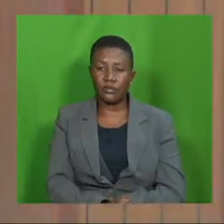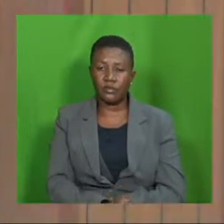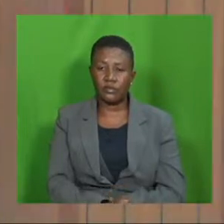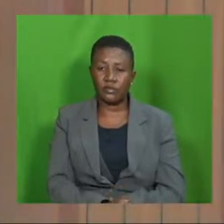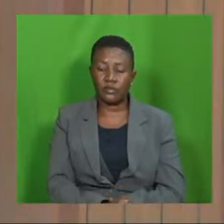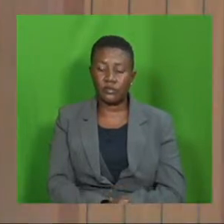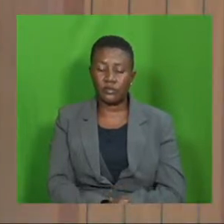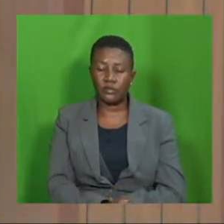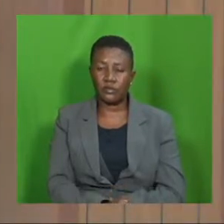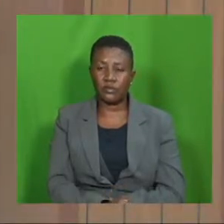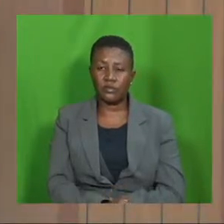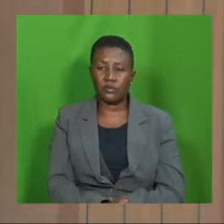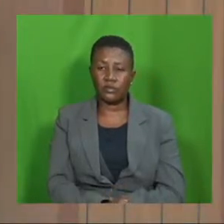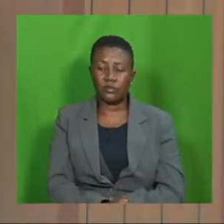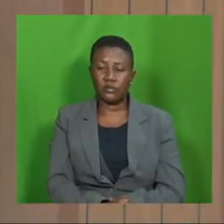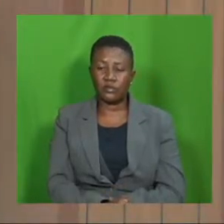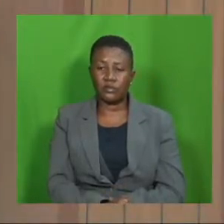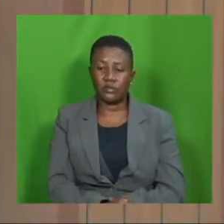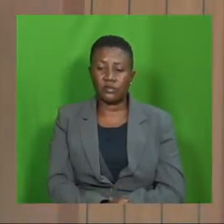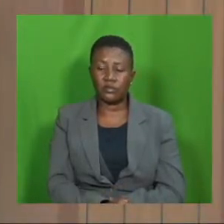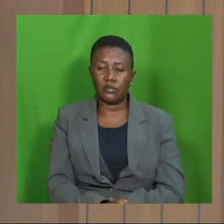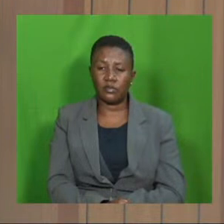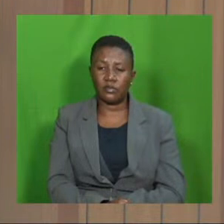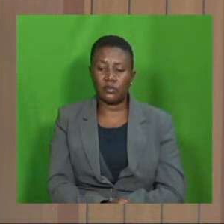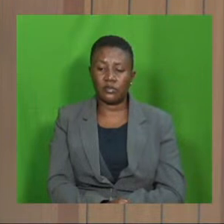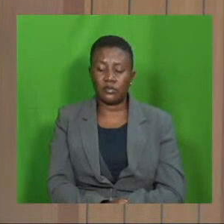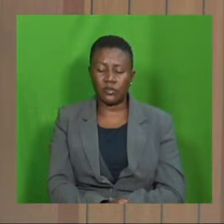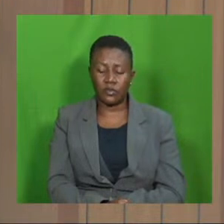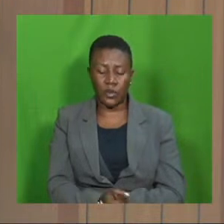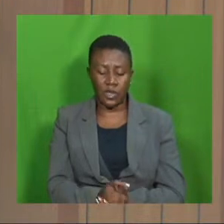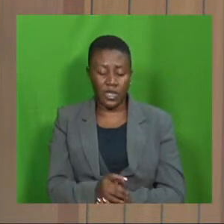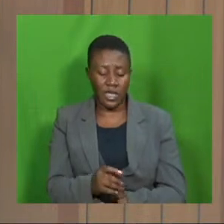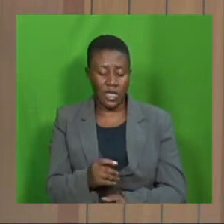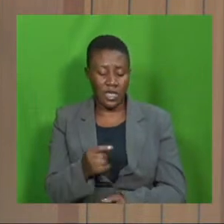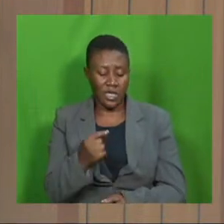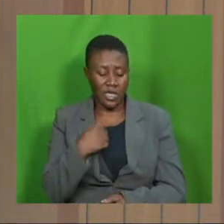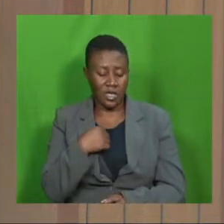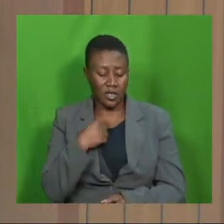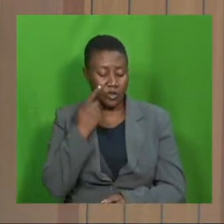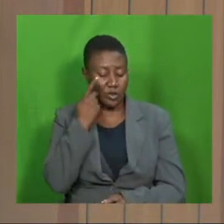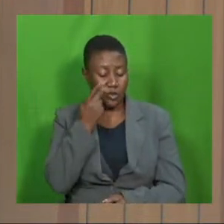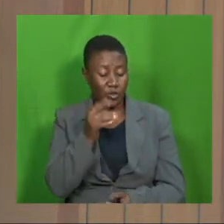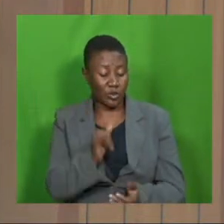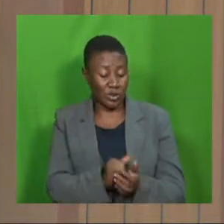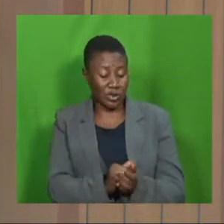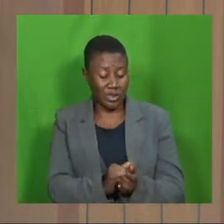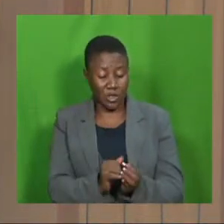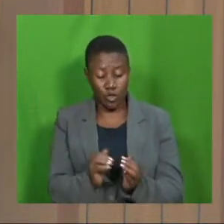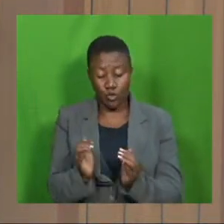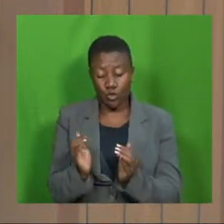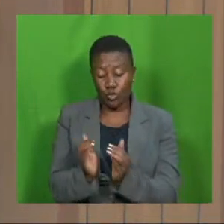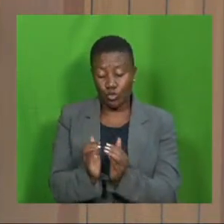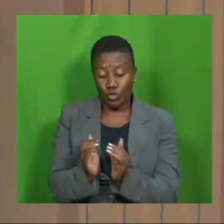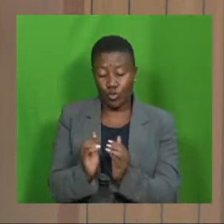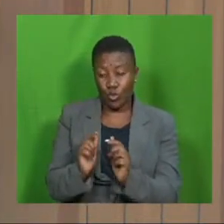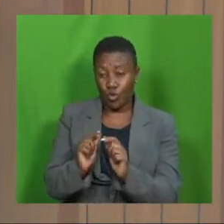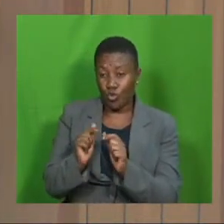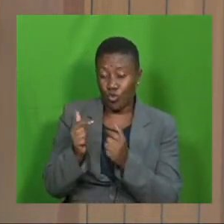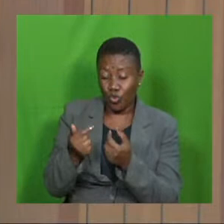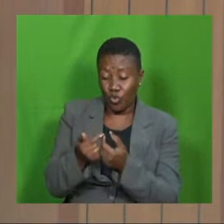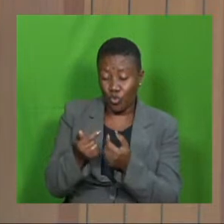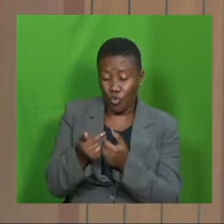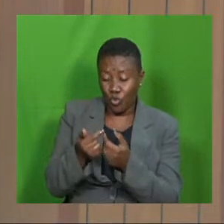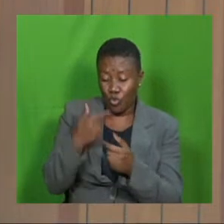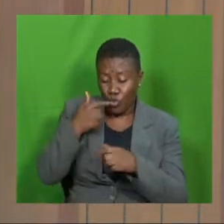Mr. Speaker, it appears that the peasant fisher folks along the